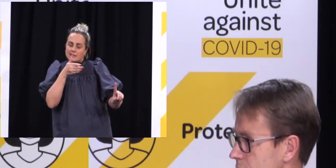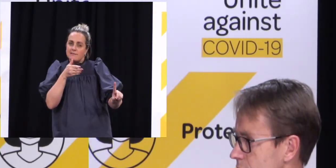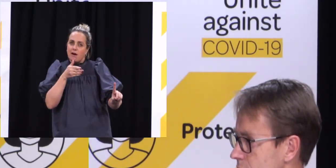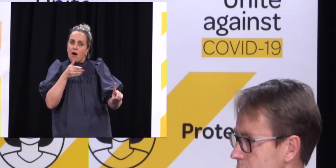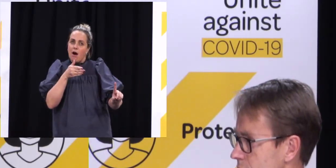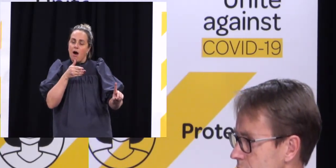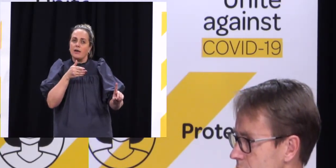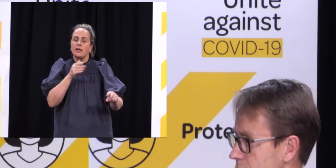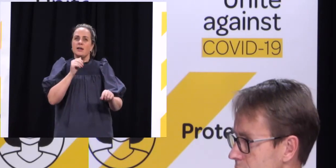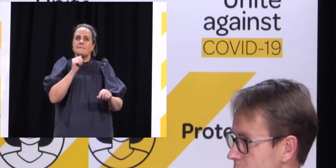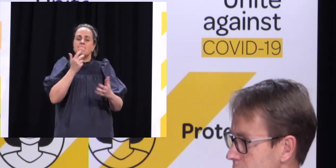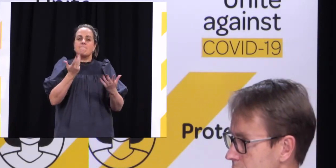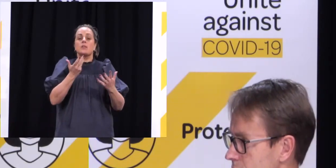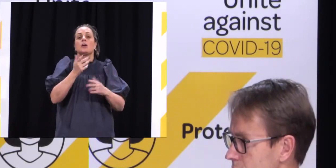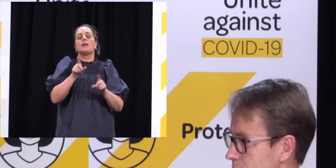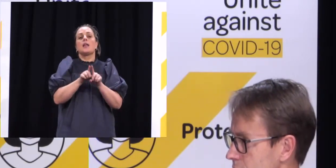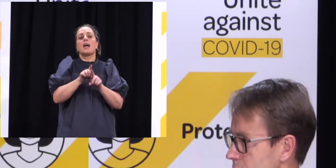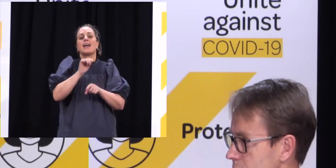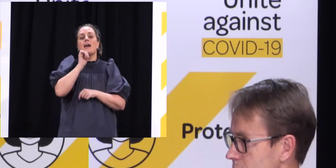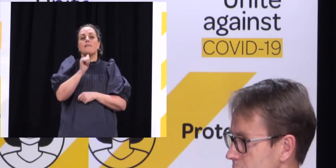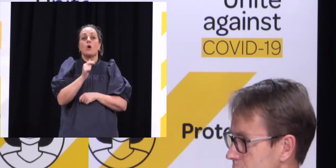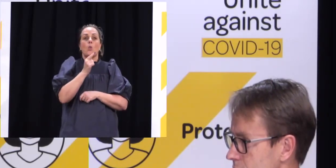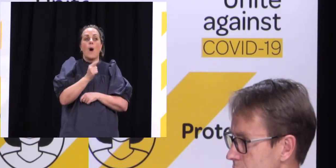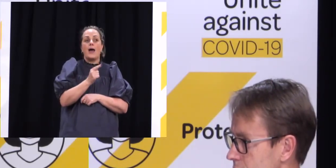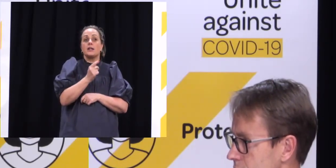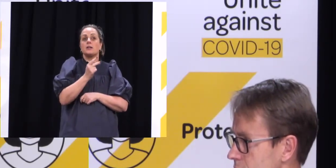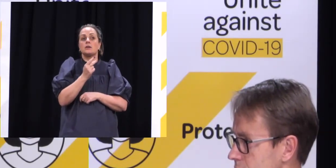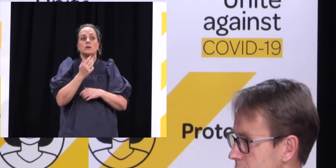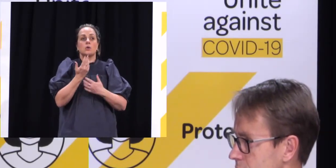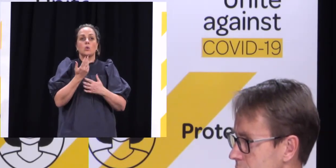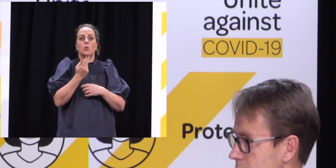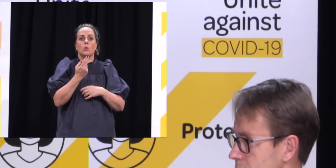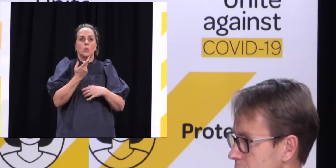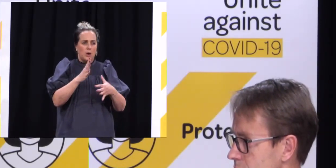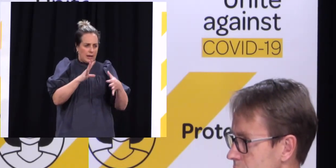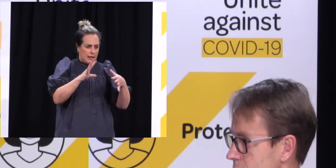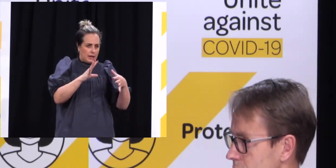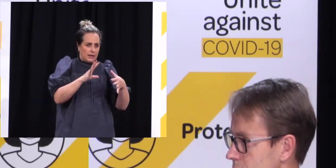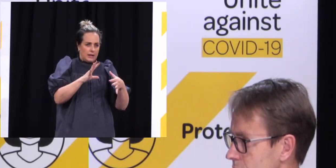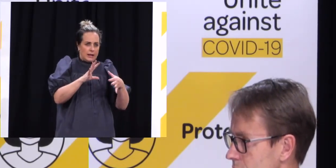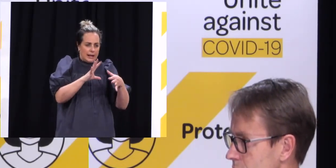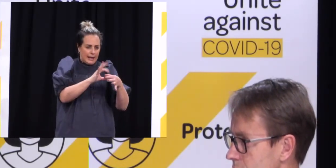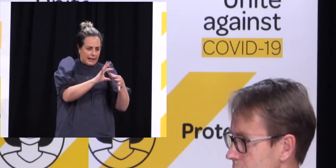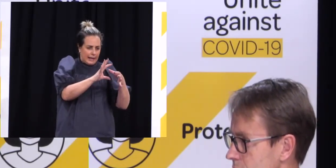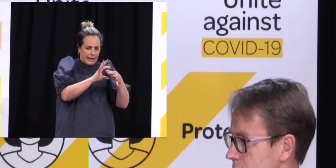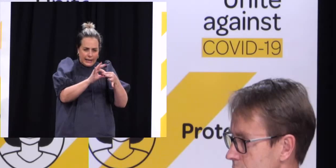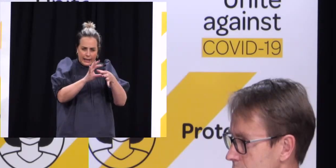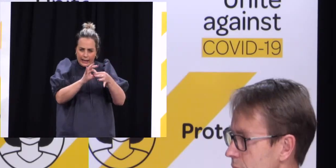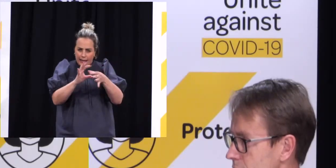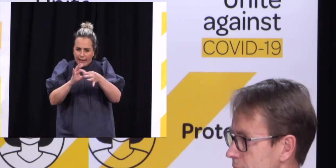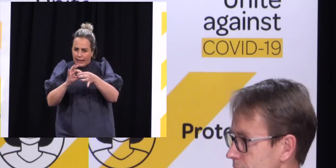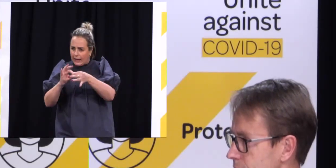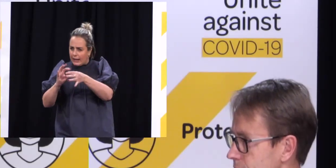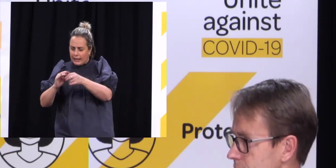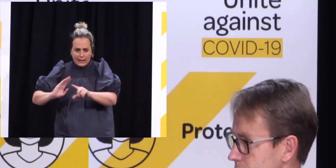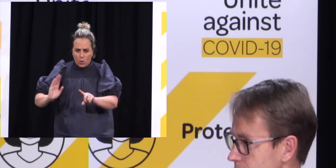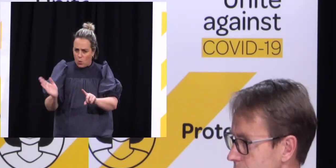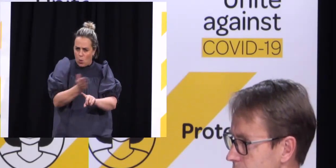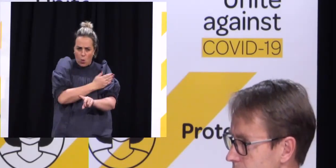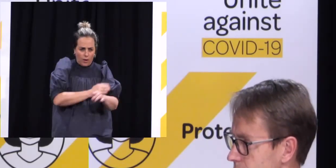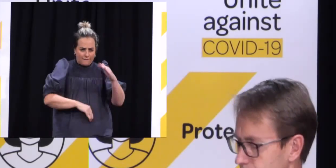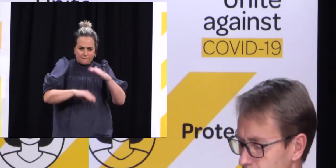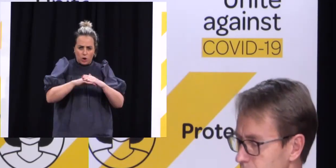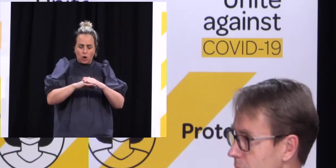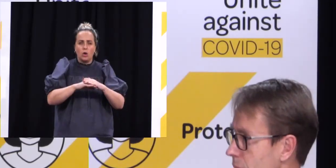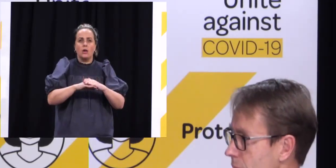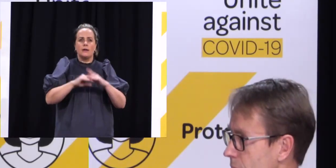there's, 1, 2 or no missing links between that individual on the 7th and our outbreak as yet. And